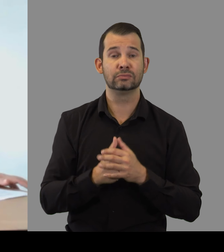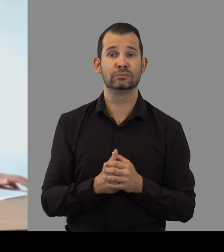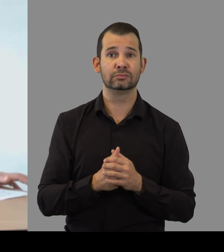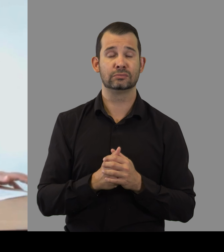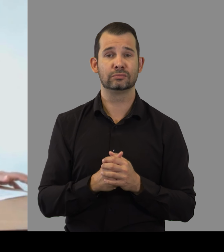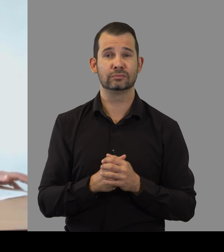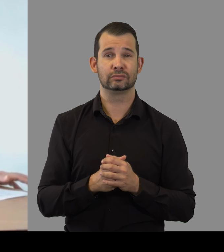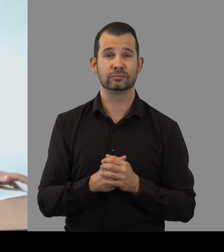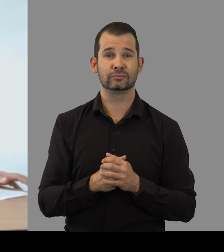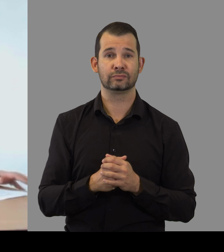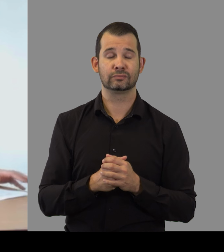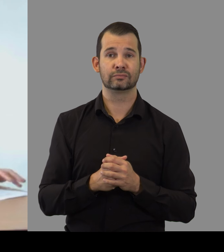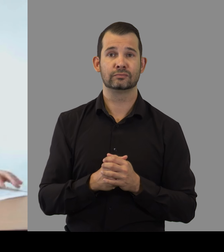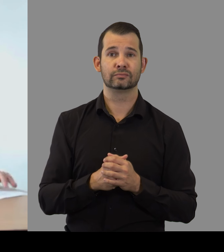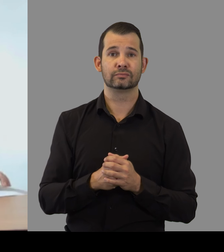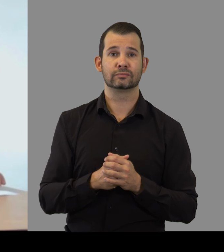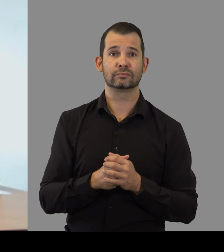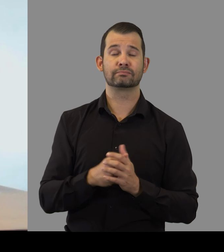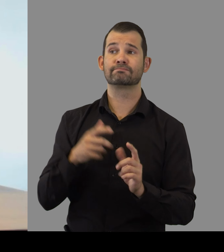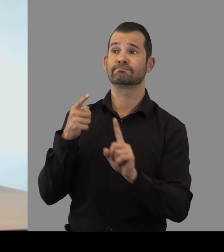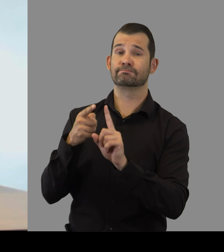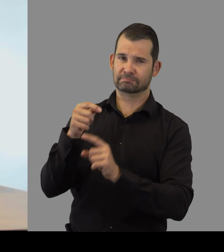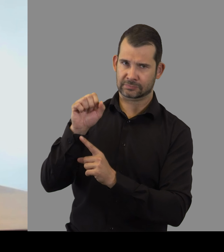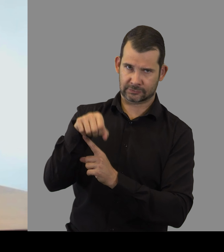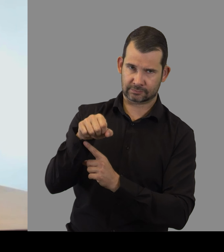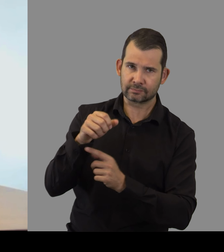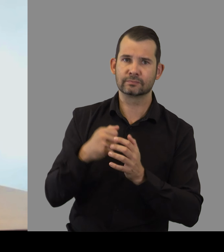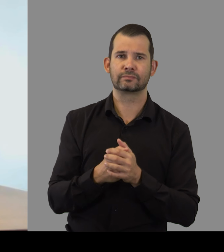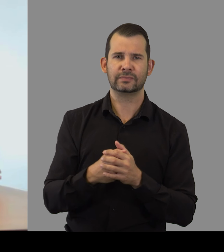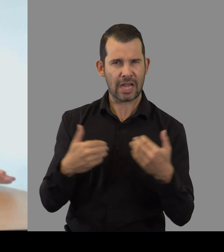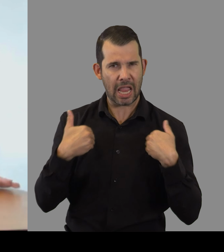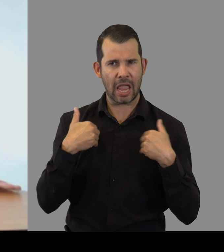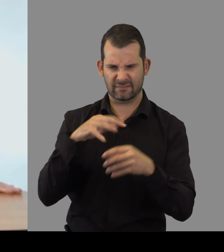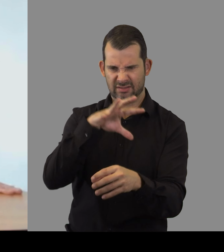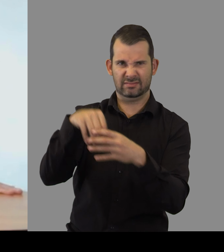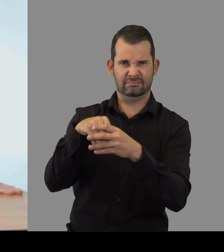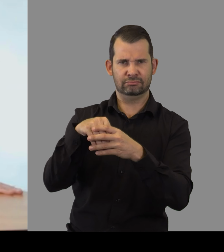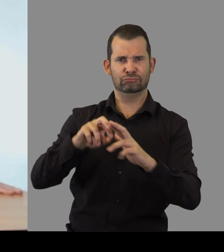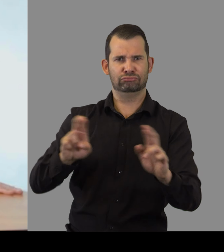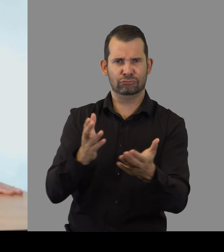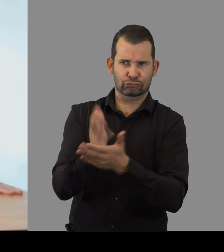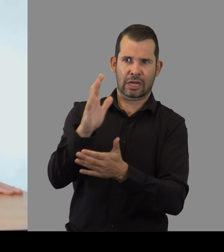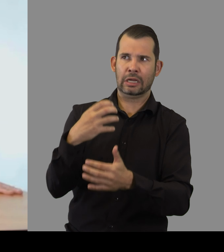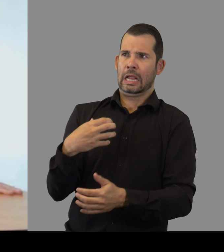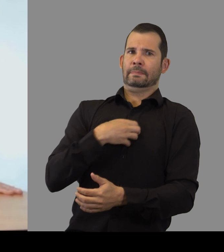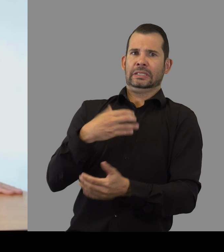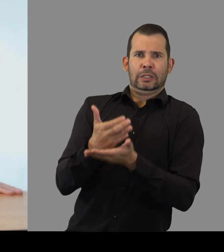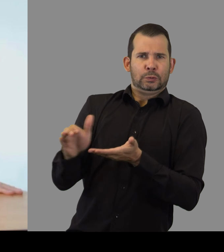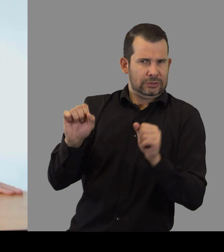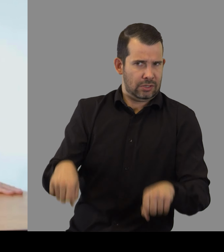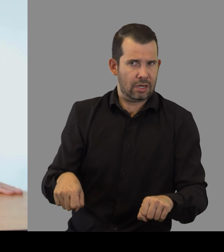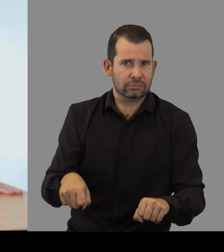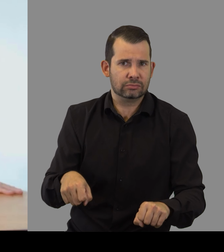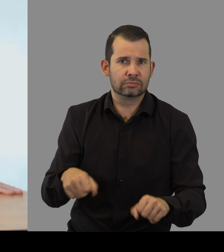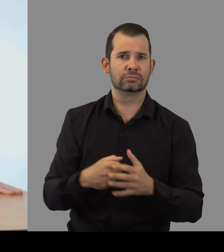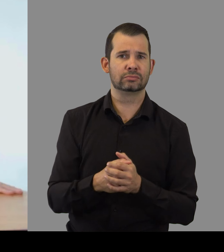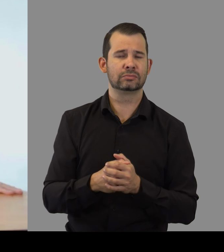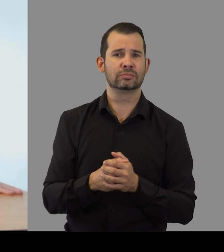decision to exclude? So yes, there is a built-in right to appeal an